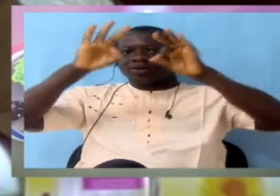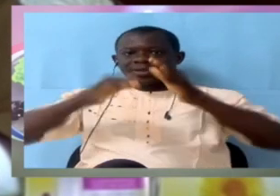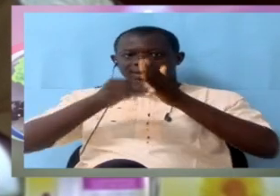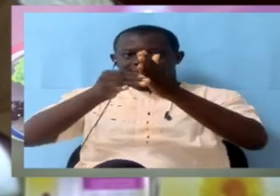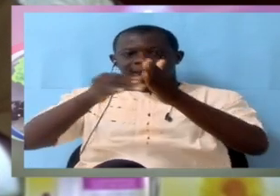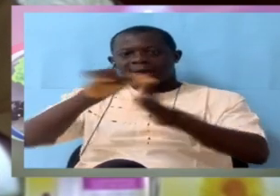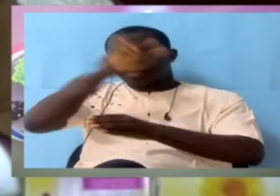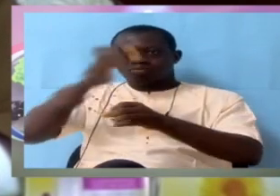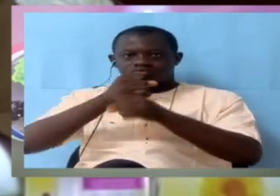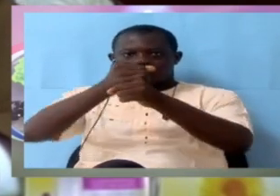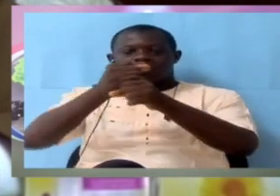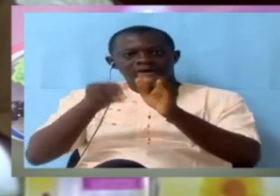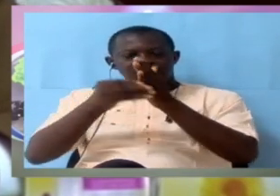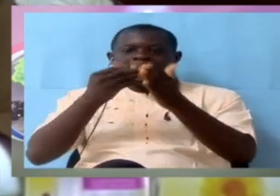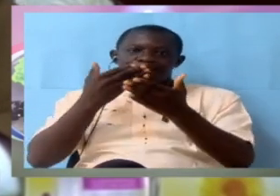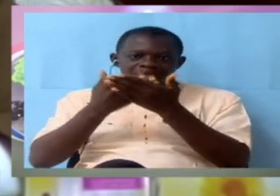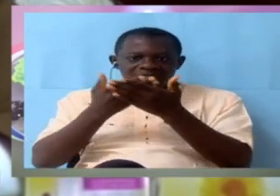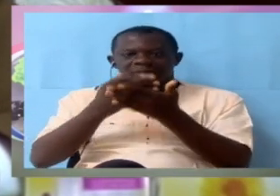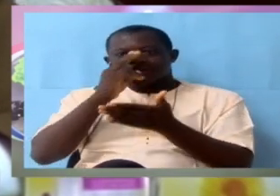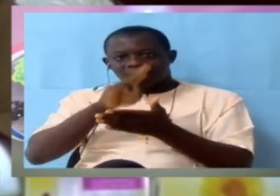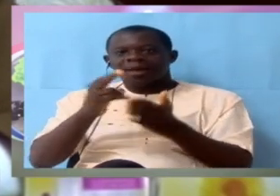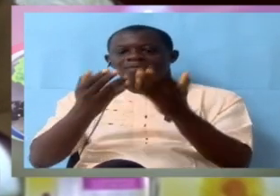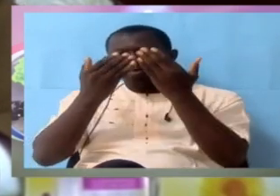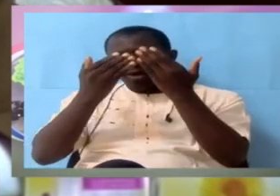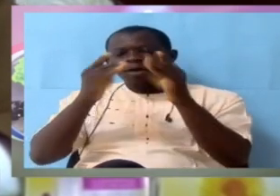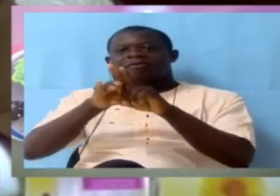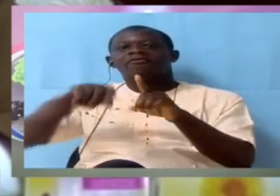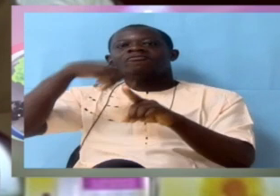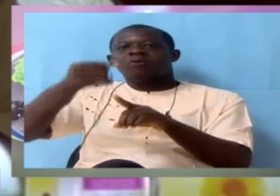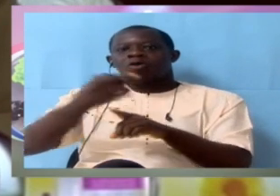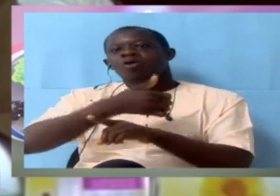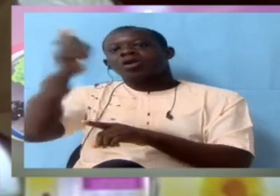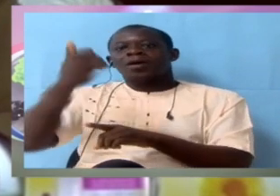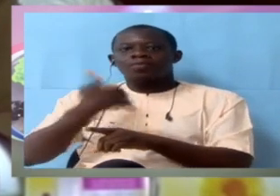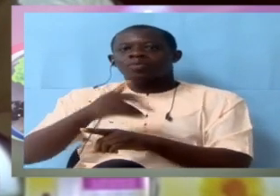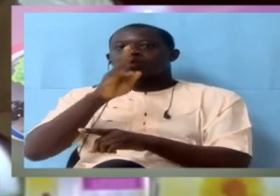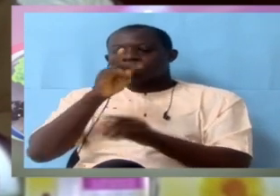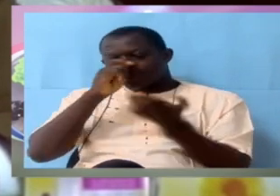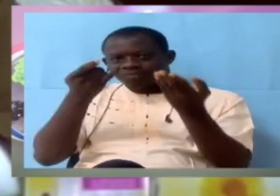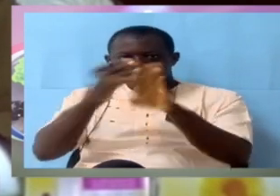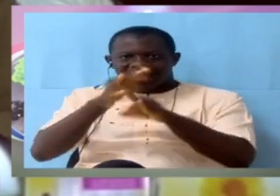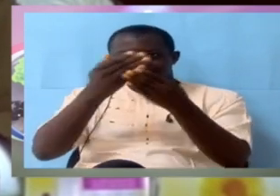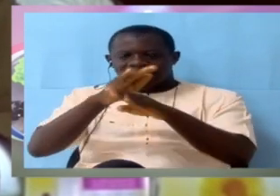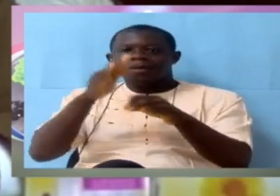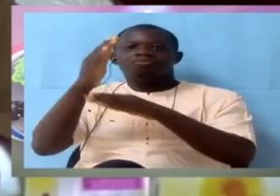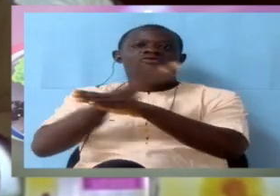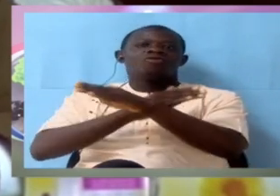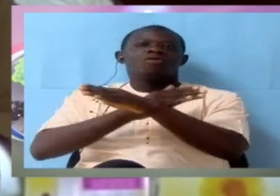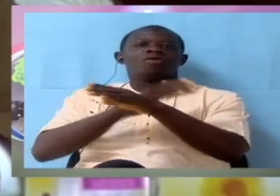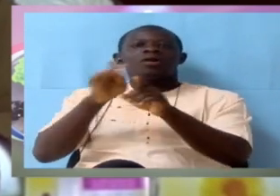can offer some prayers for the departed souls, that would